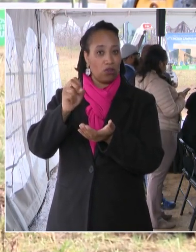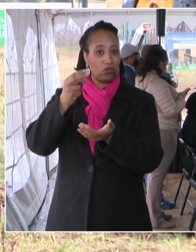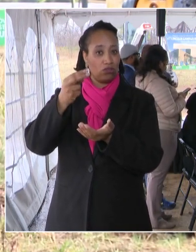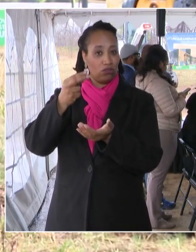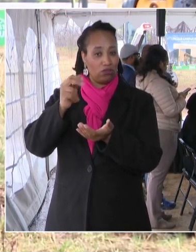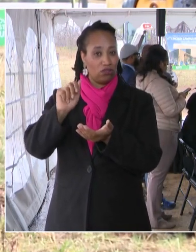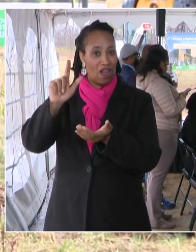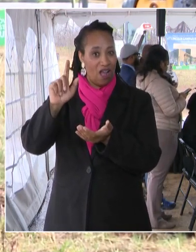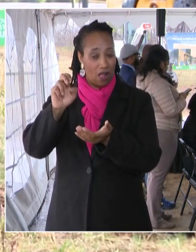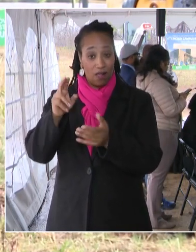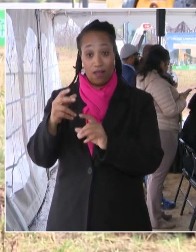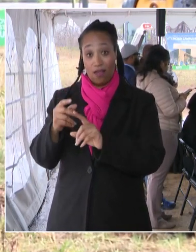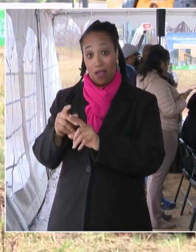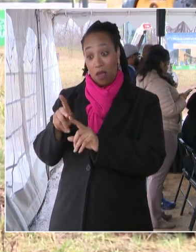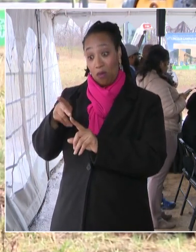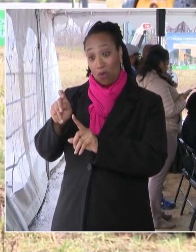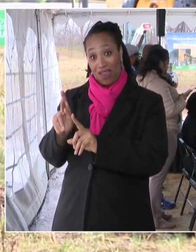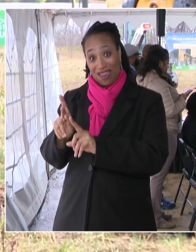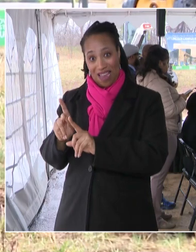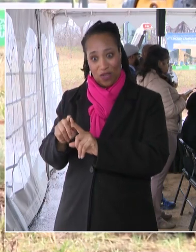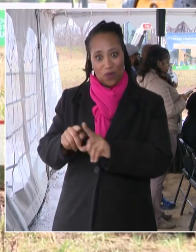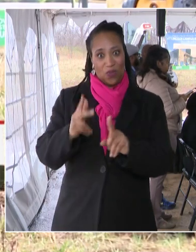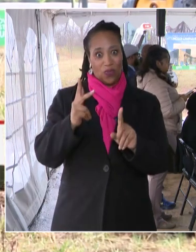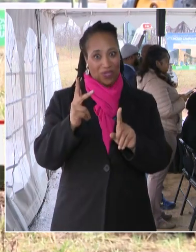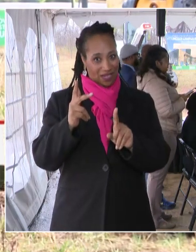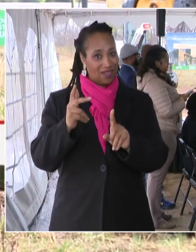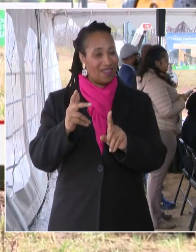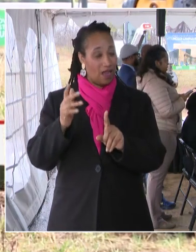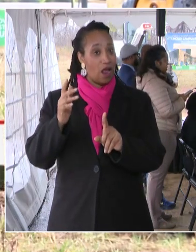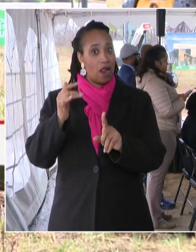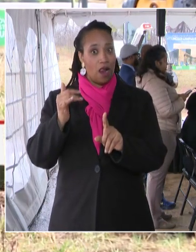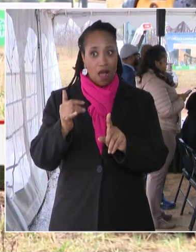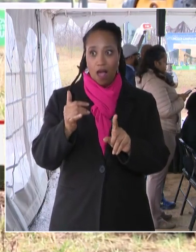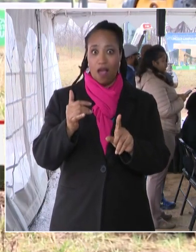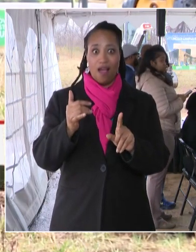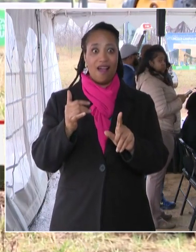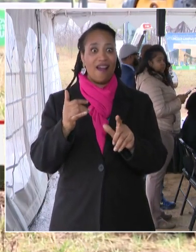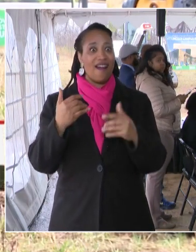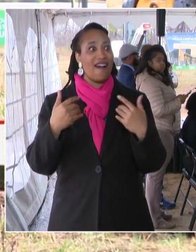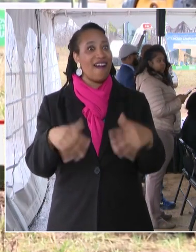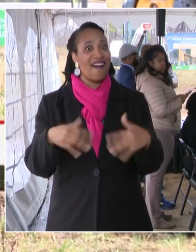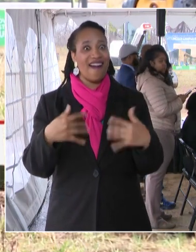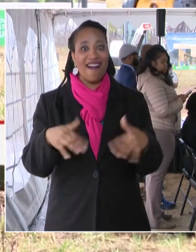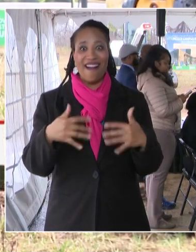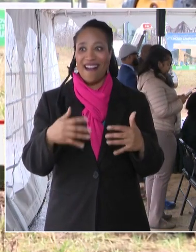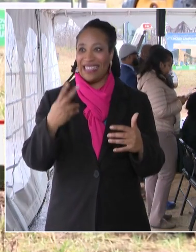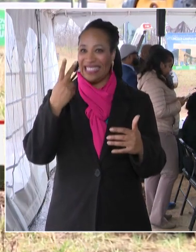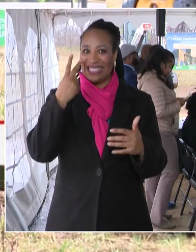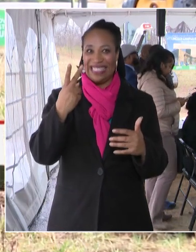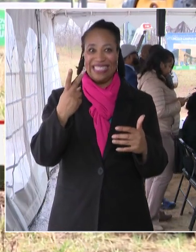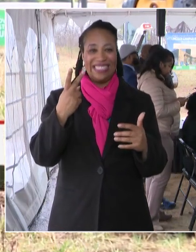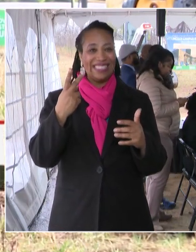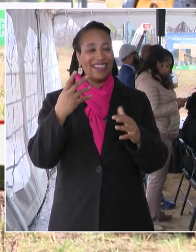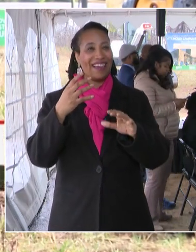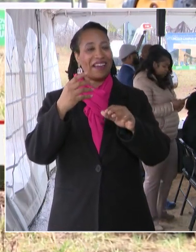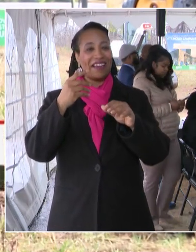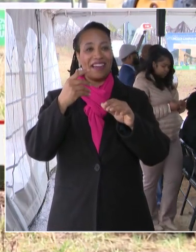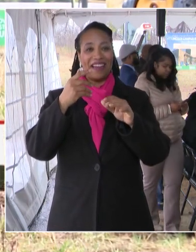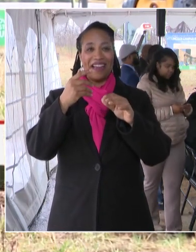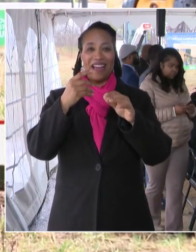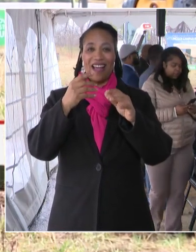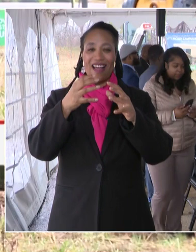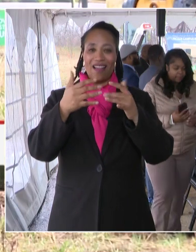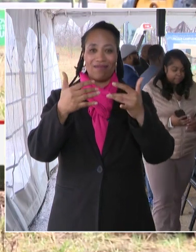I can't think of a single place outside of my home where I spent more time than this facility, this park facility. So this is very special for